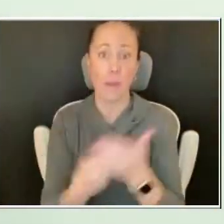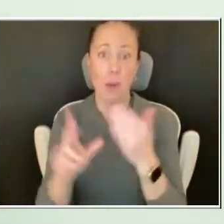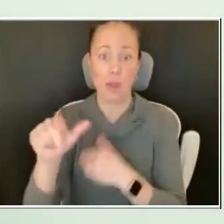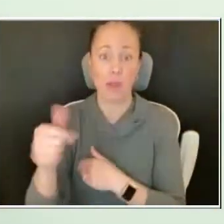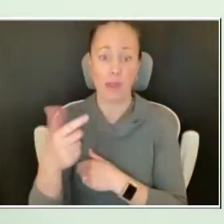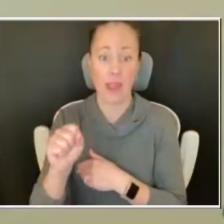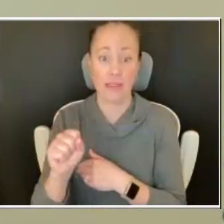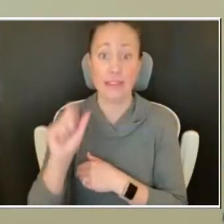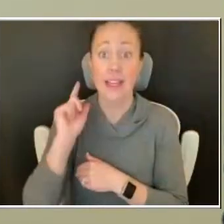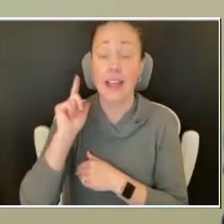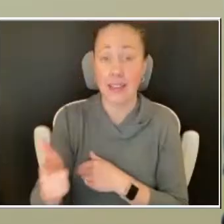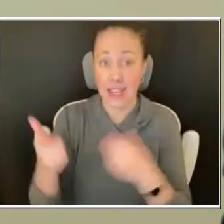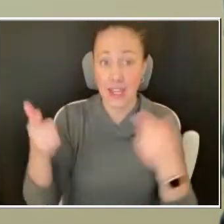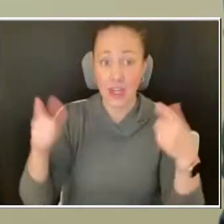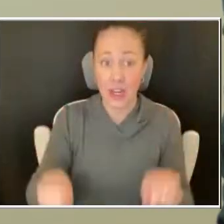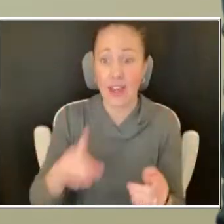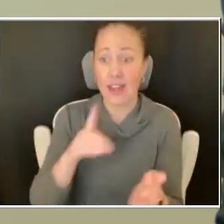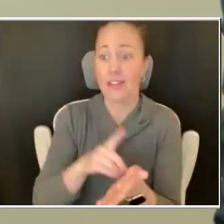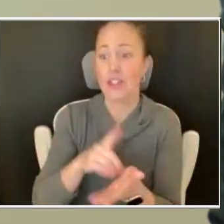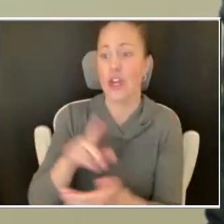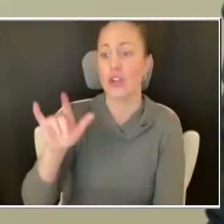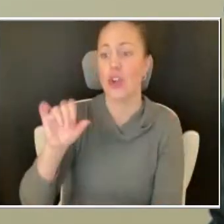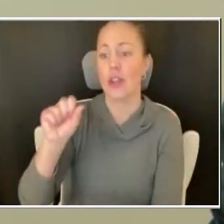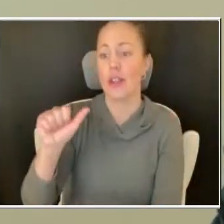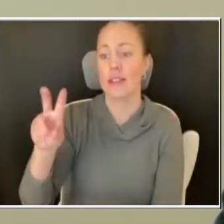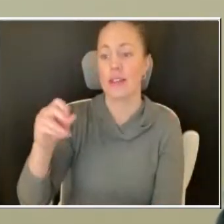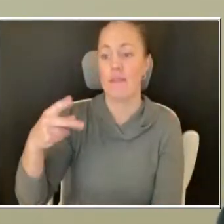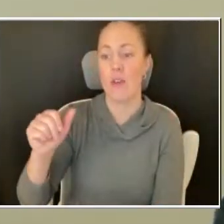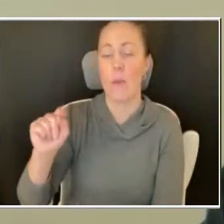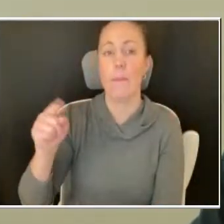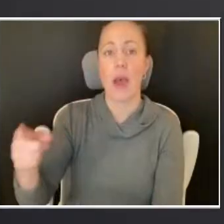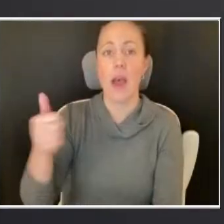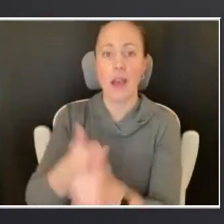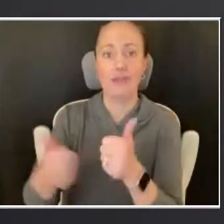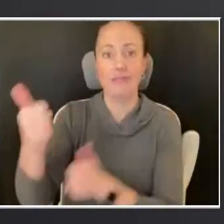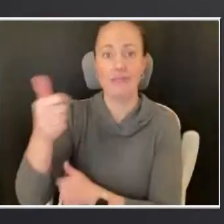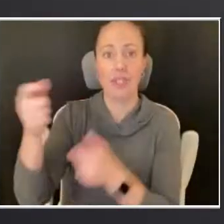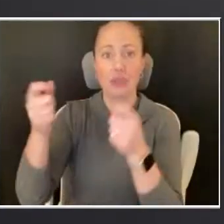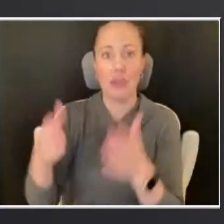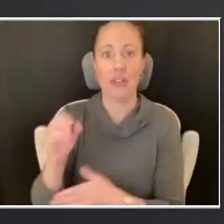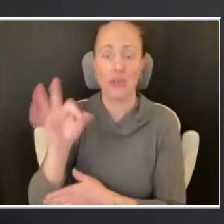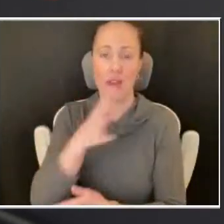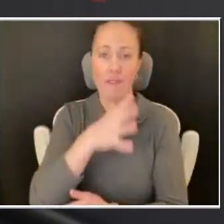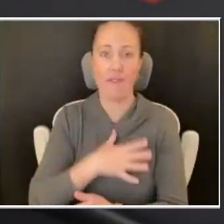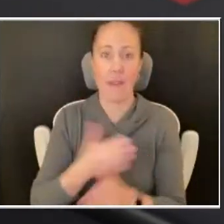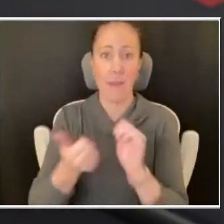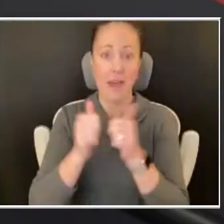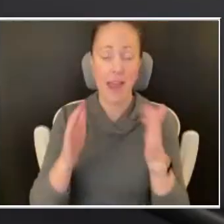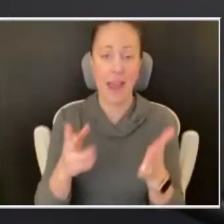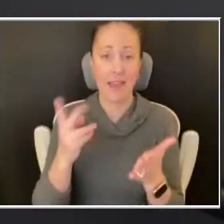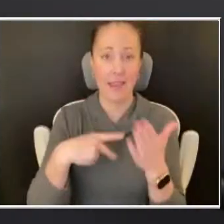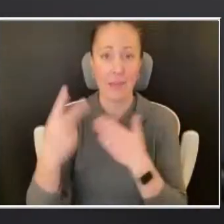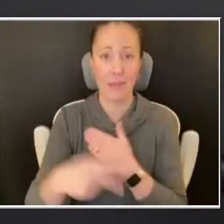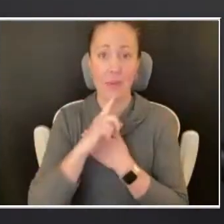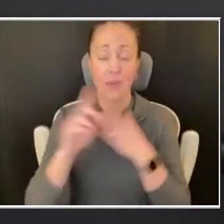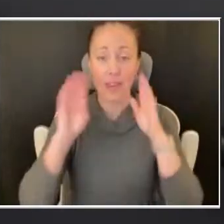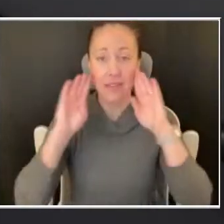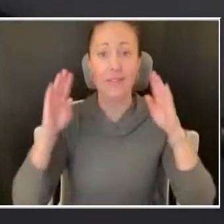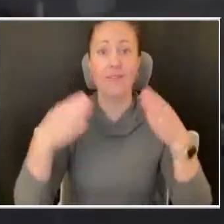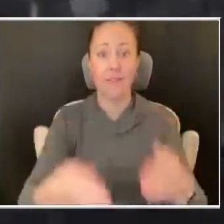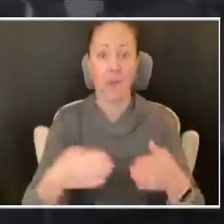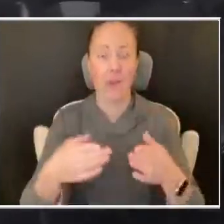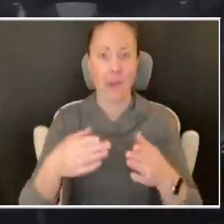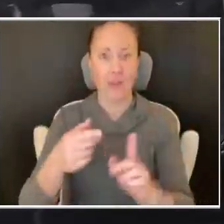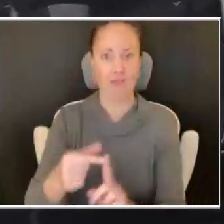care of Dr. Lisa Vopot, director of the Female Athlete Program that focuses exclusively on the unique needs